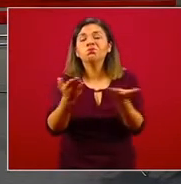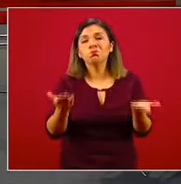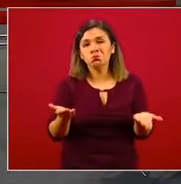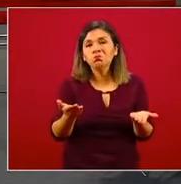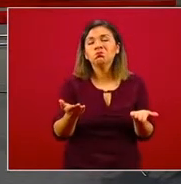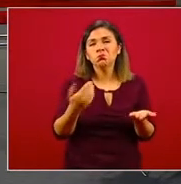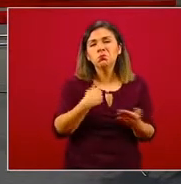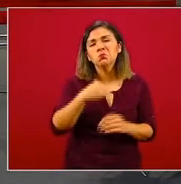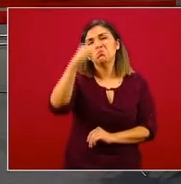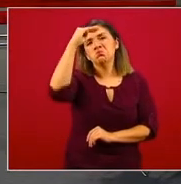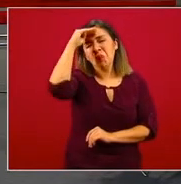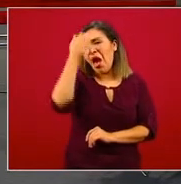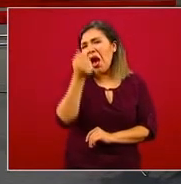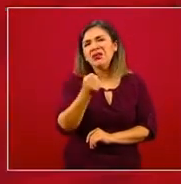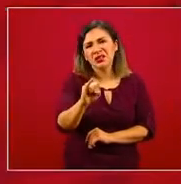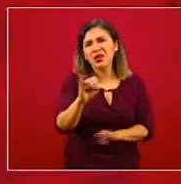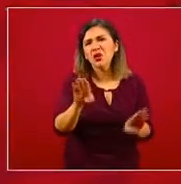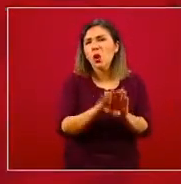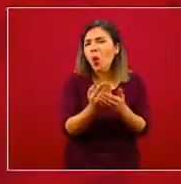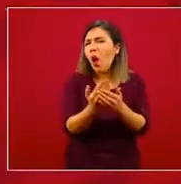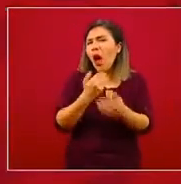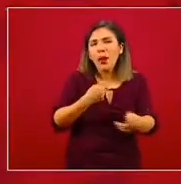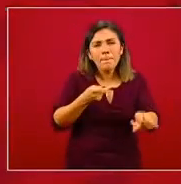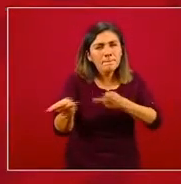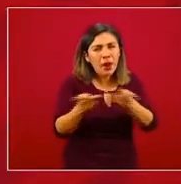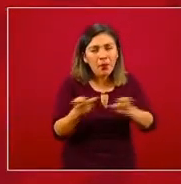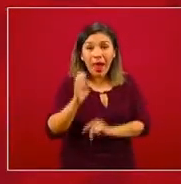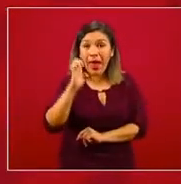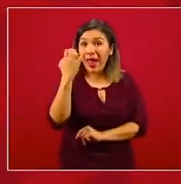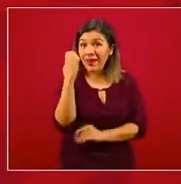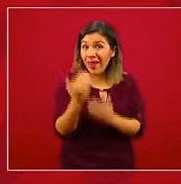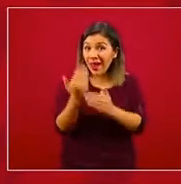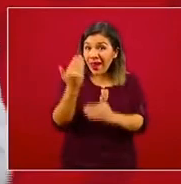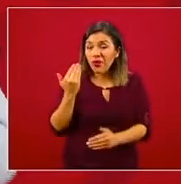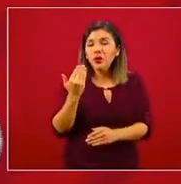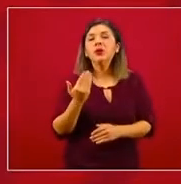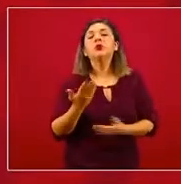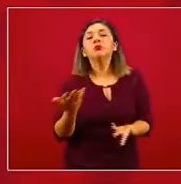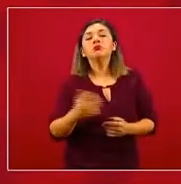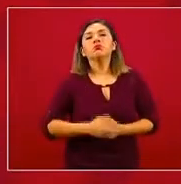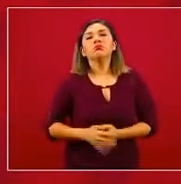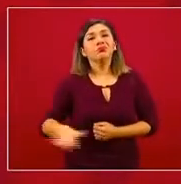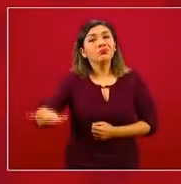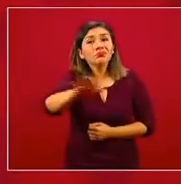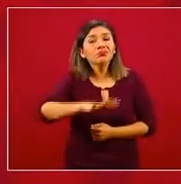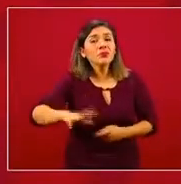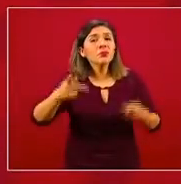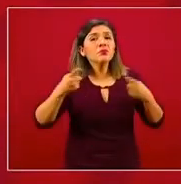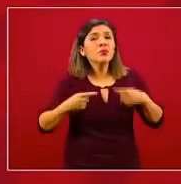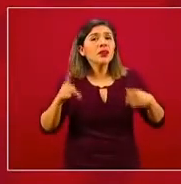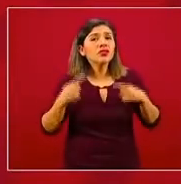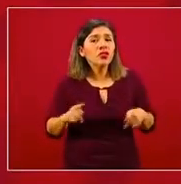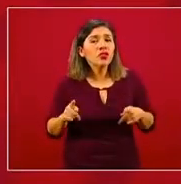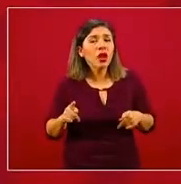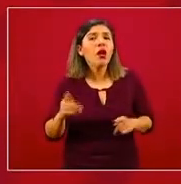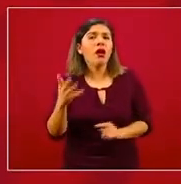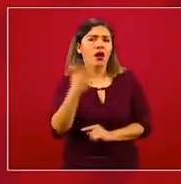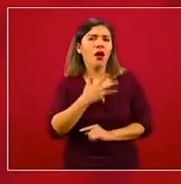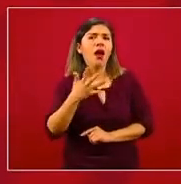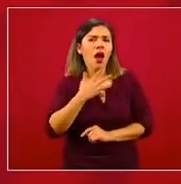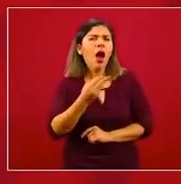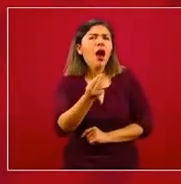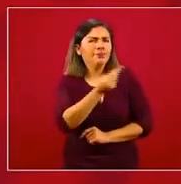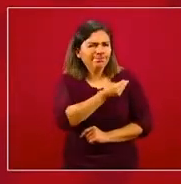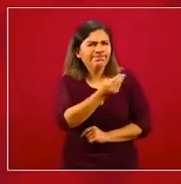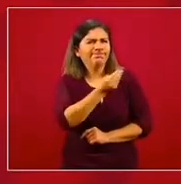we've been identifying, and this is something that we forecasted since we were preparing for this